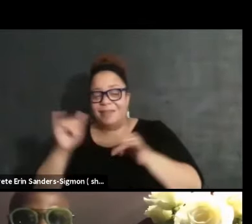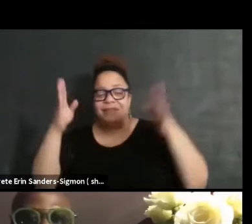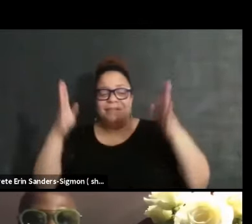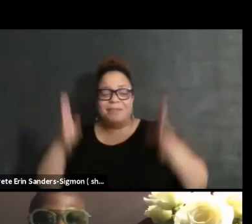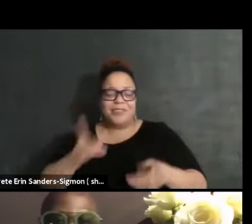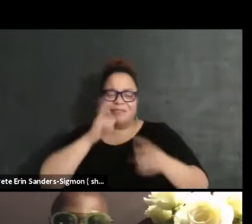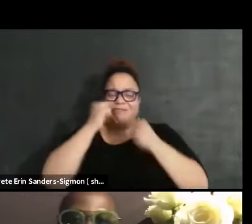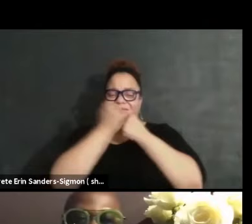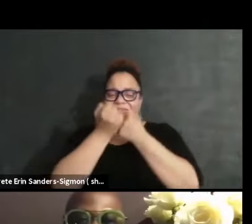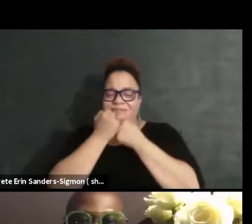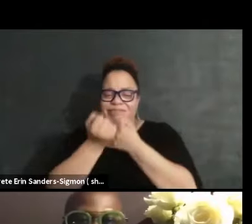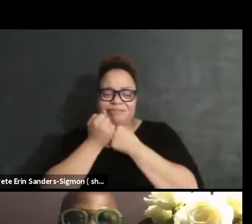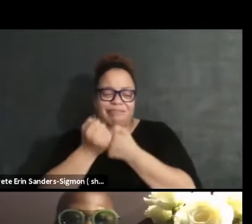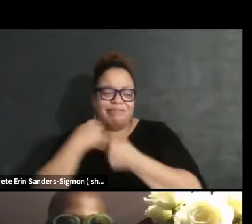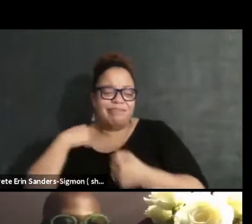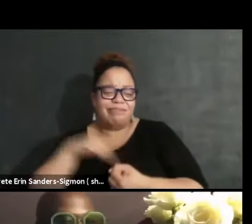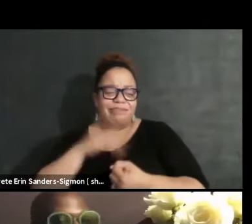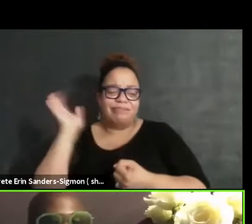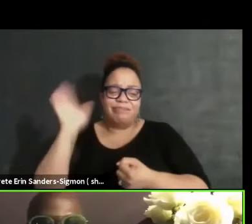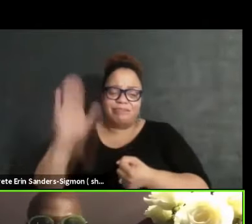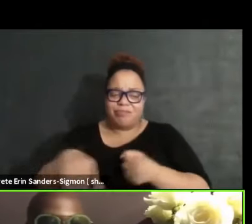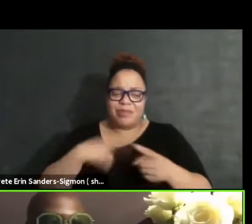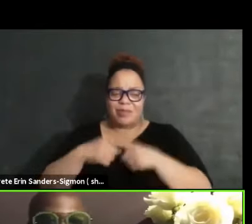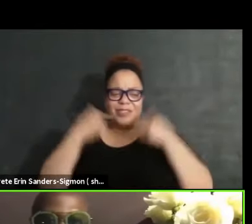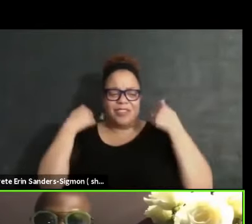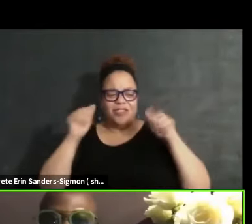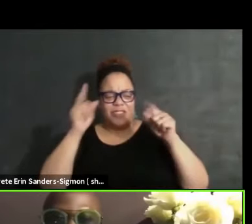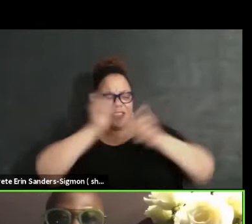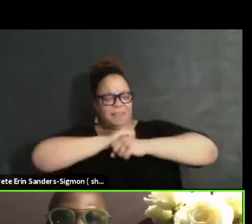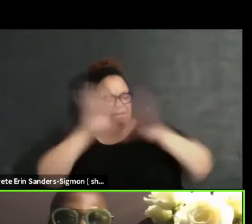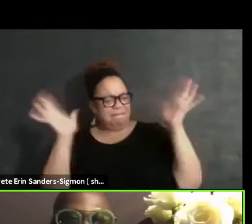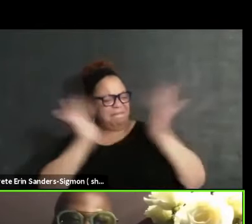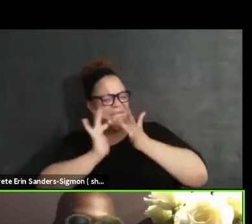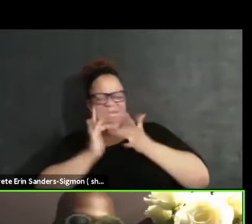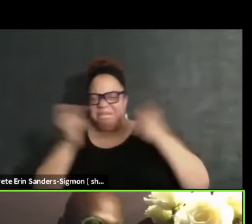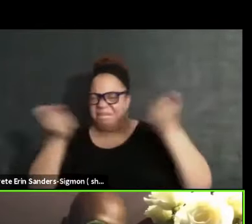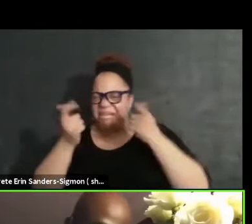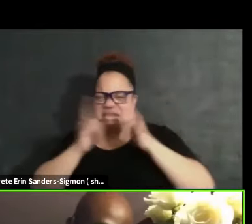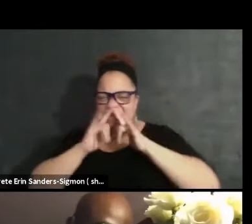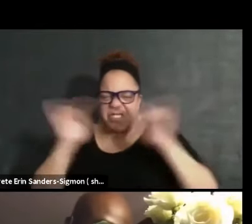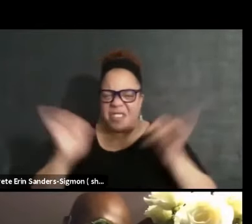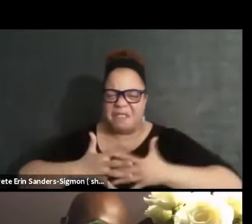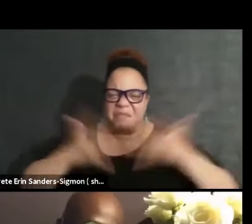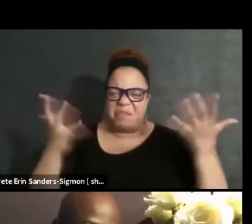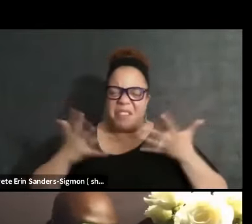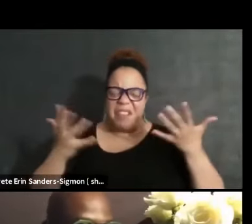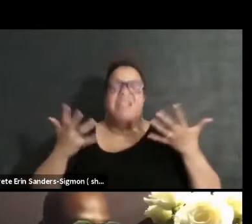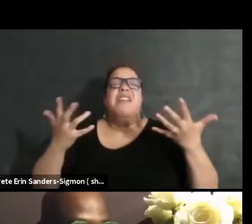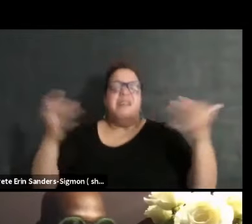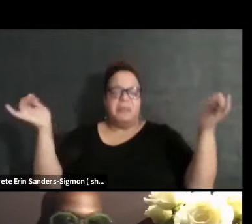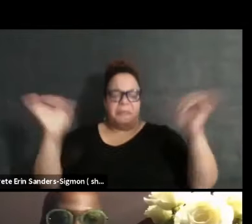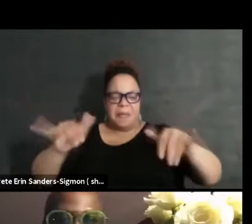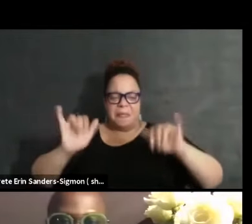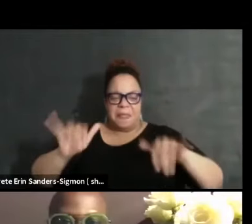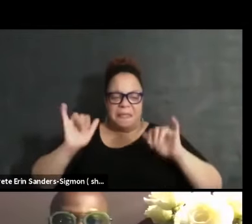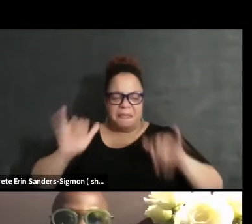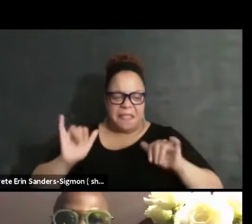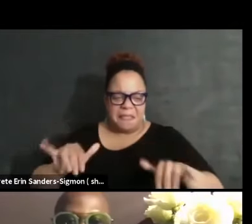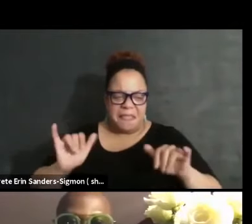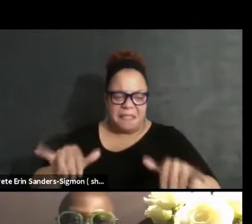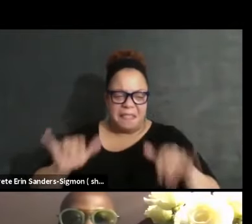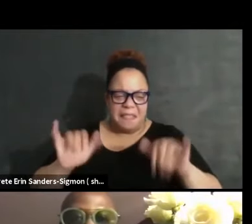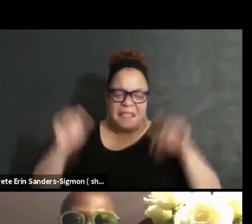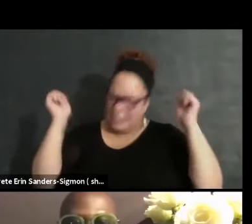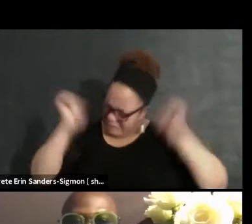dream up a virtual festival, y'all. The person who told us every idea, yes, you can make that happen. Yes, the youth